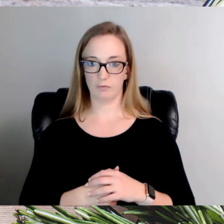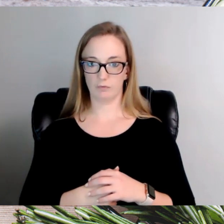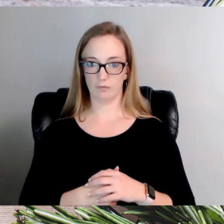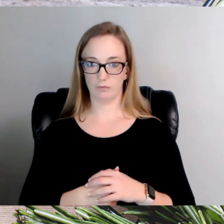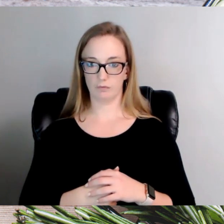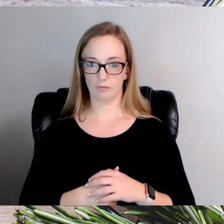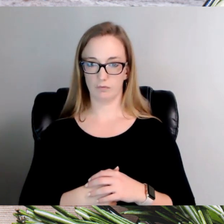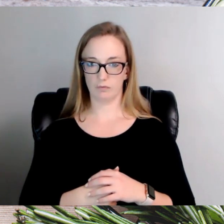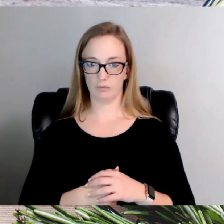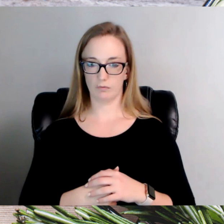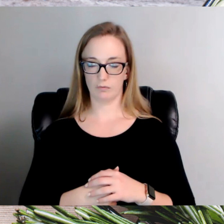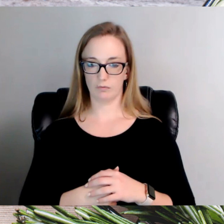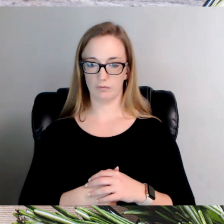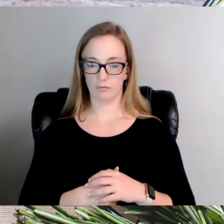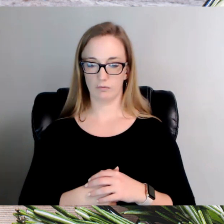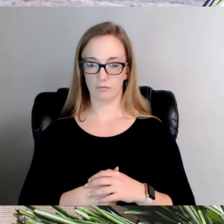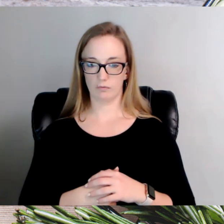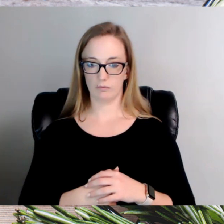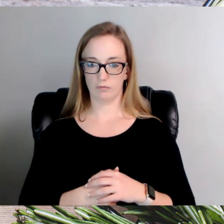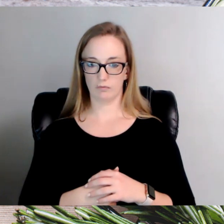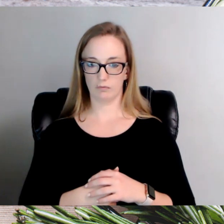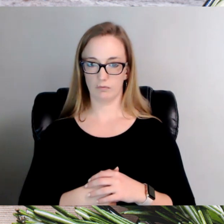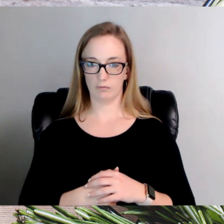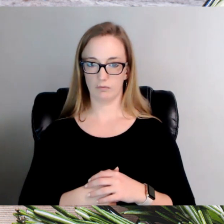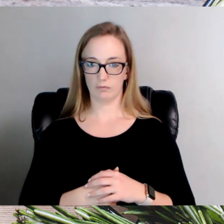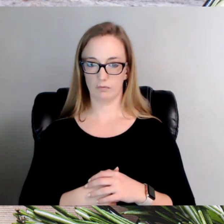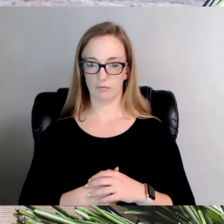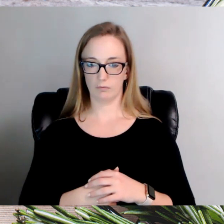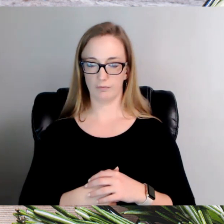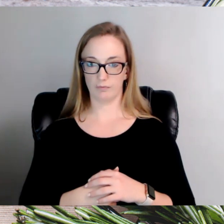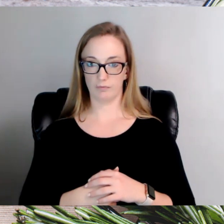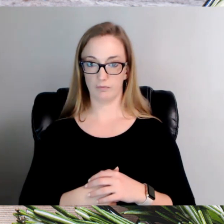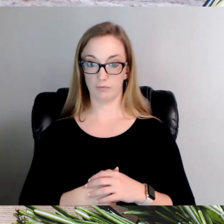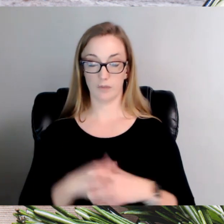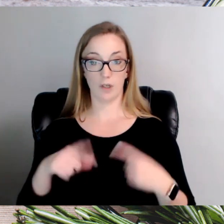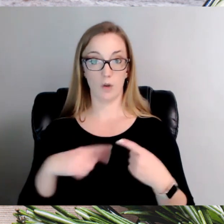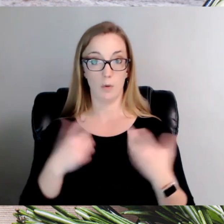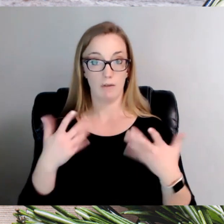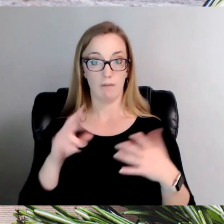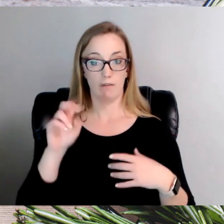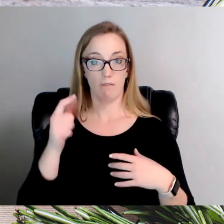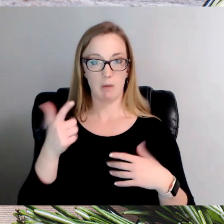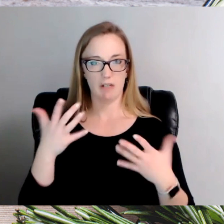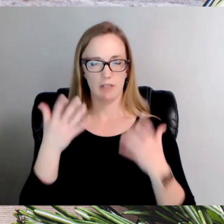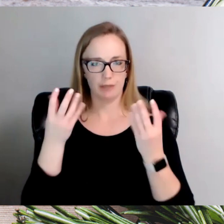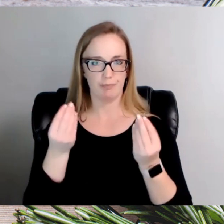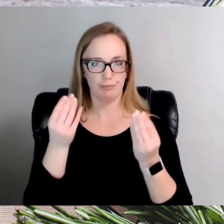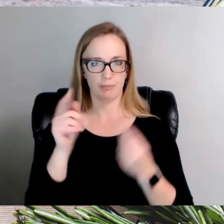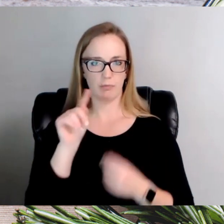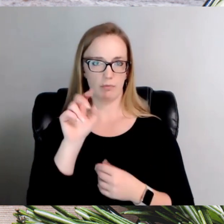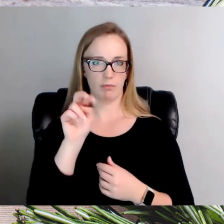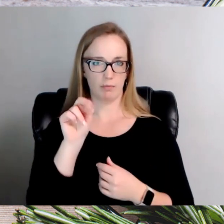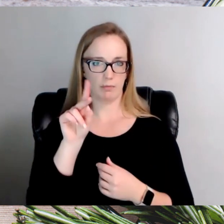We'll saute our vegetables until they are tender for about 3 to 5 minutes. And